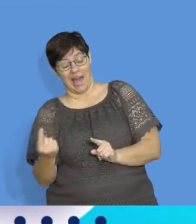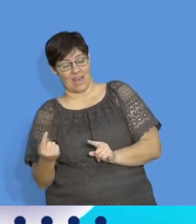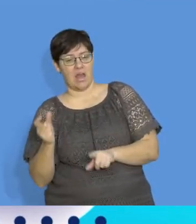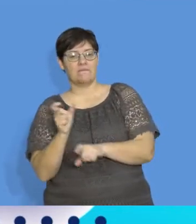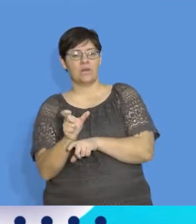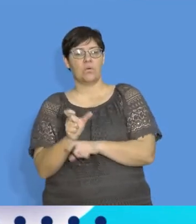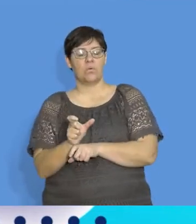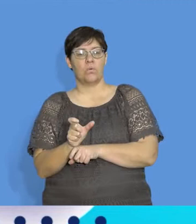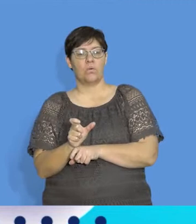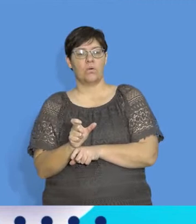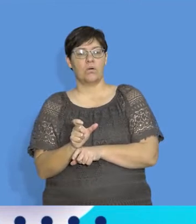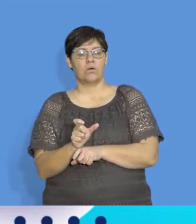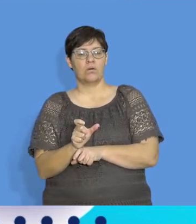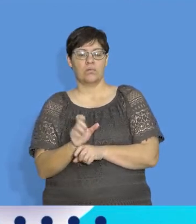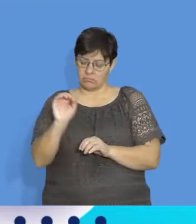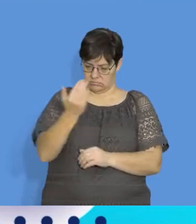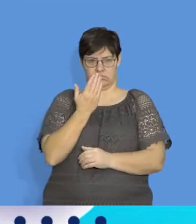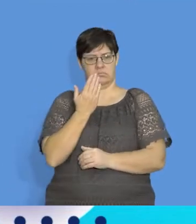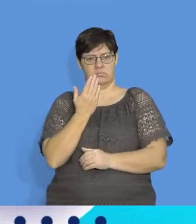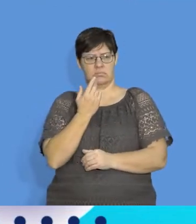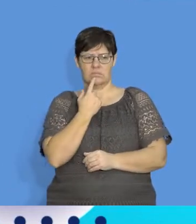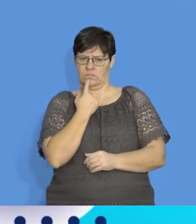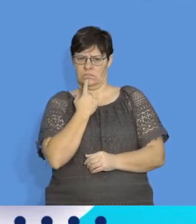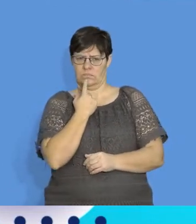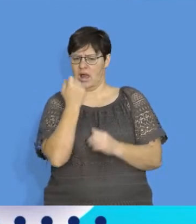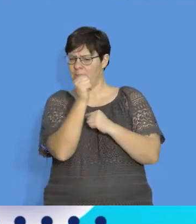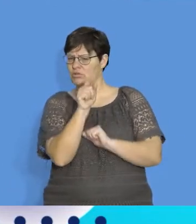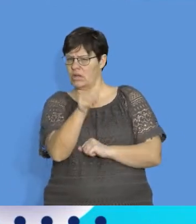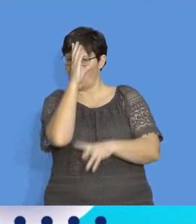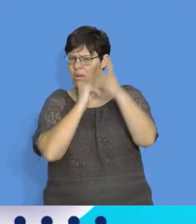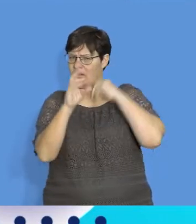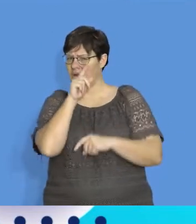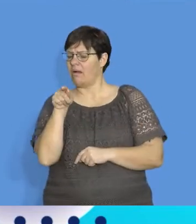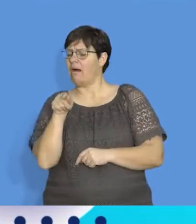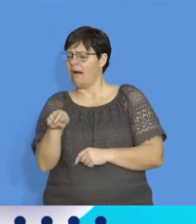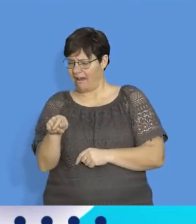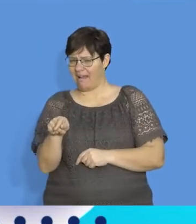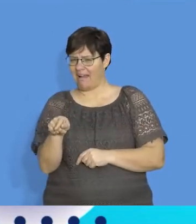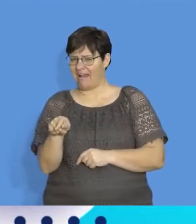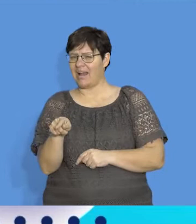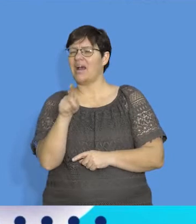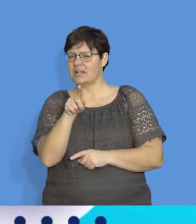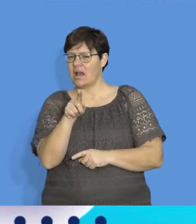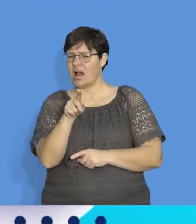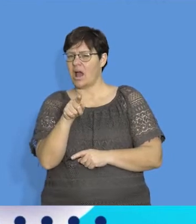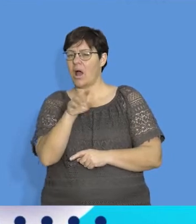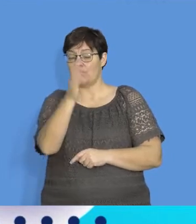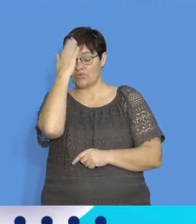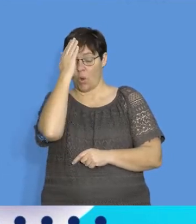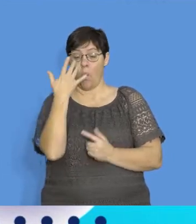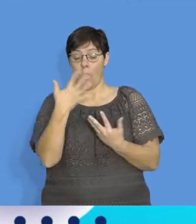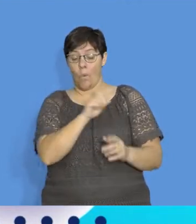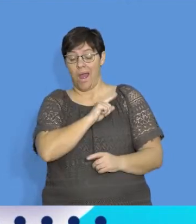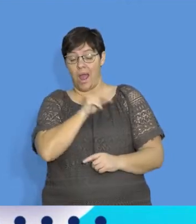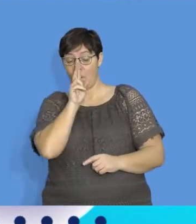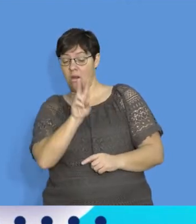this, therefore, the next one is this. That's kind of like a machine learning, because it kind of predict what